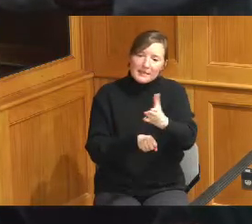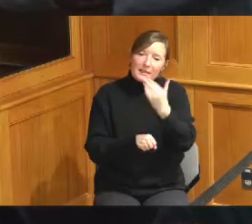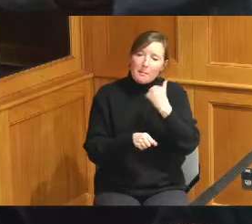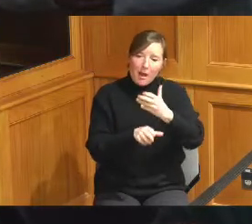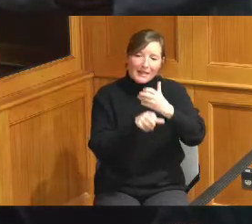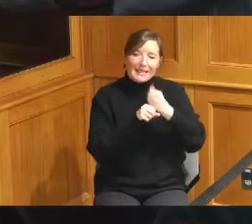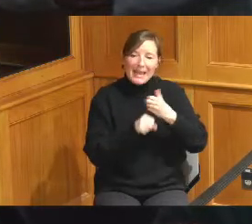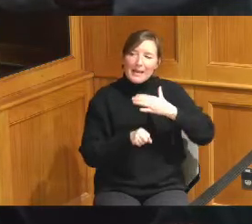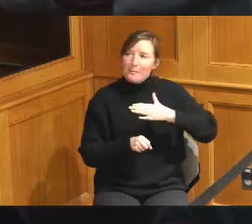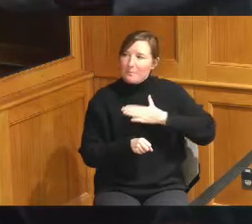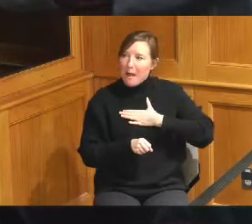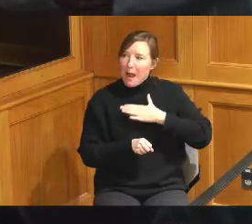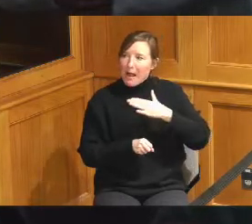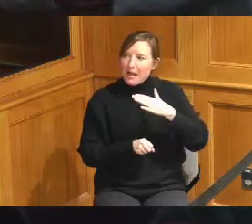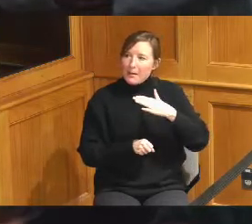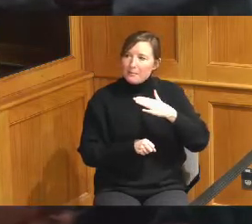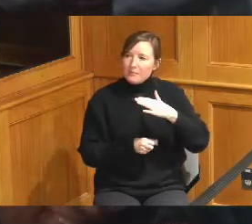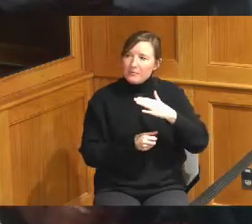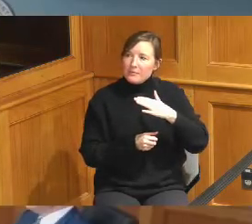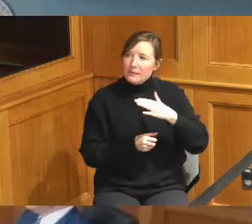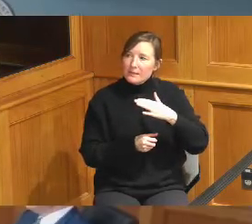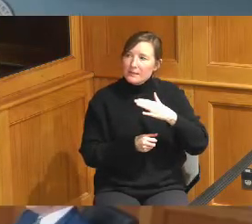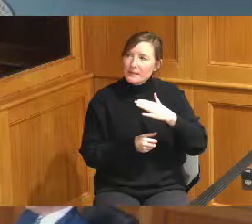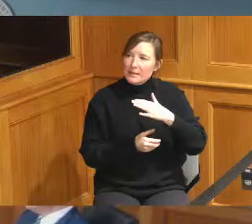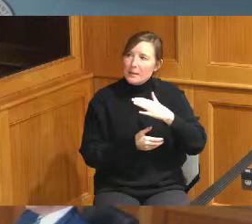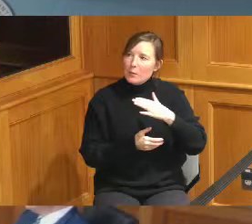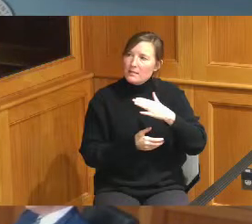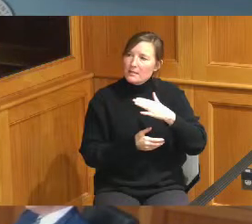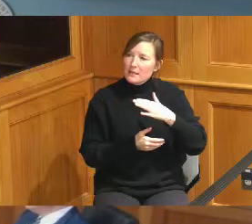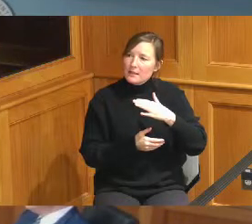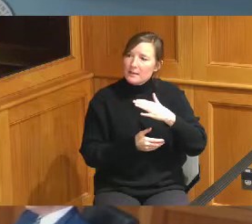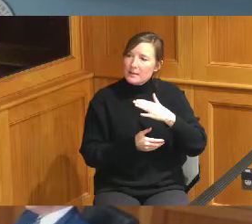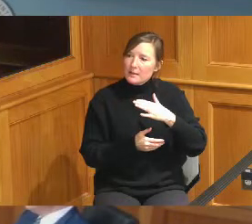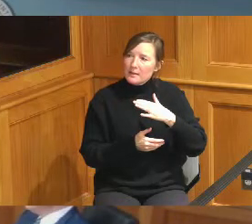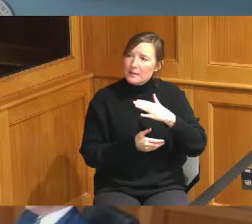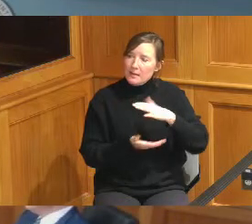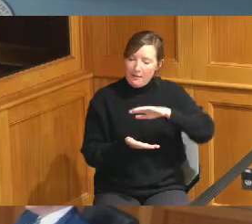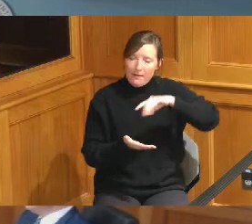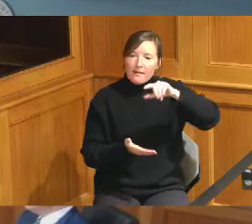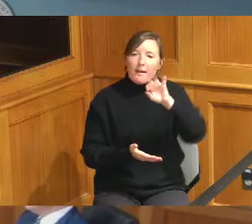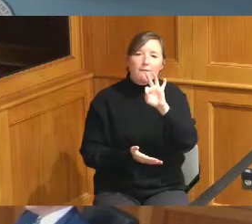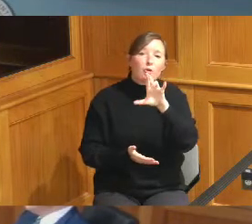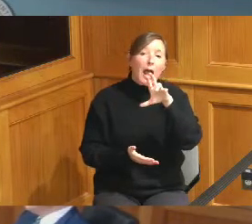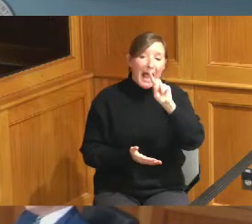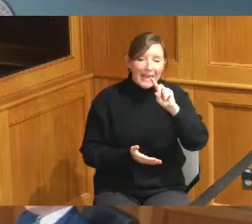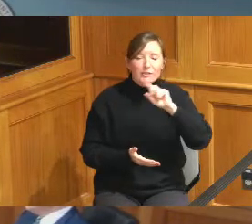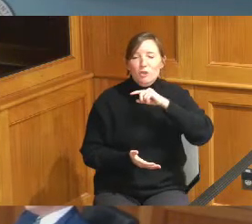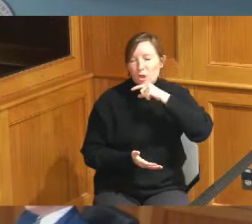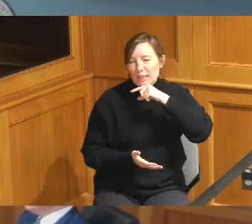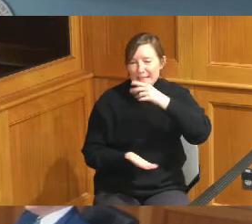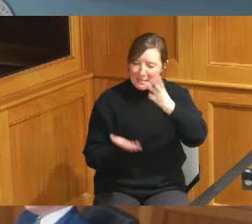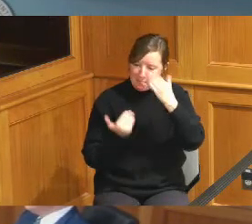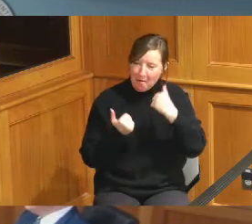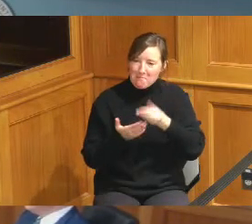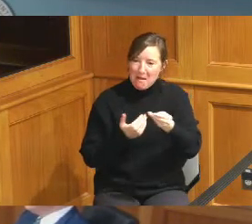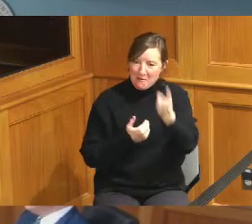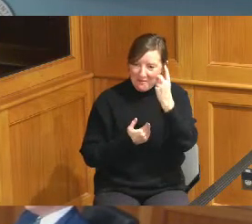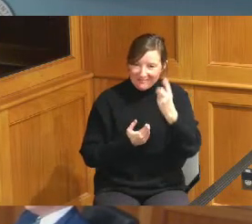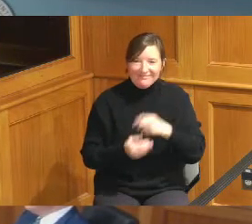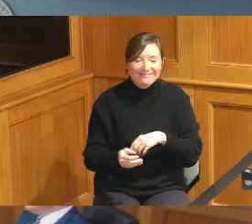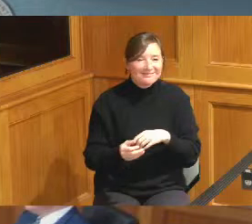fried turkeys. That's right. Before you leave, I want to open up. Commissioner Dumas wants to say something. Yeah, thank